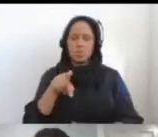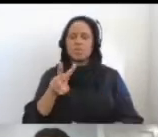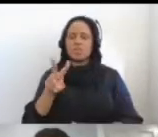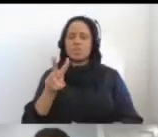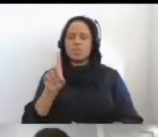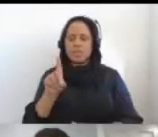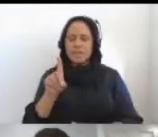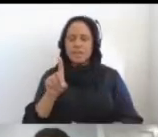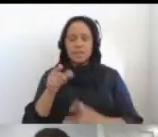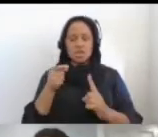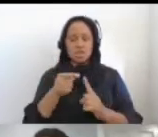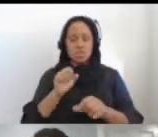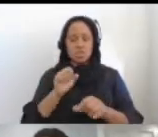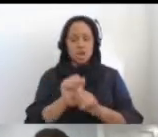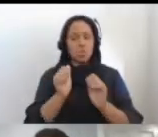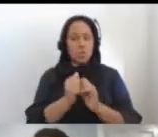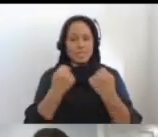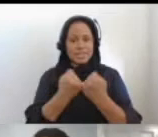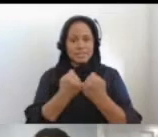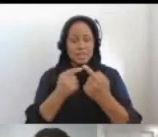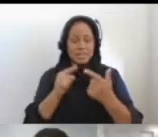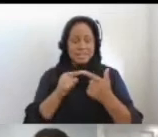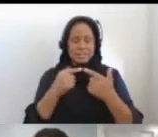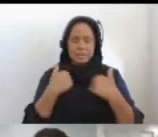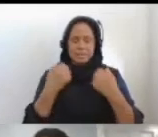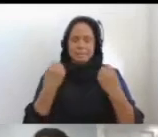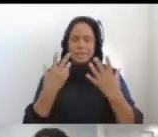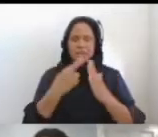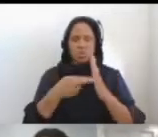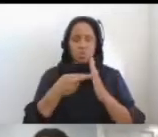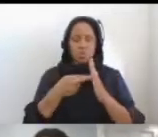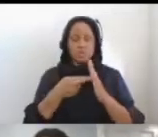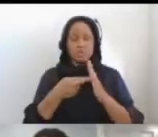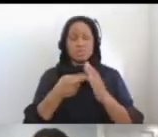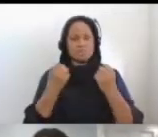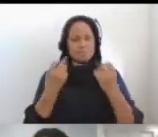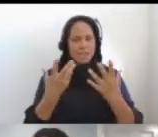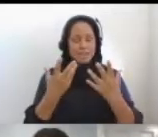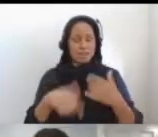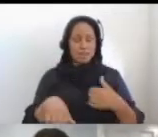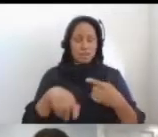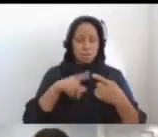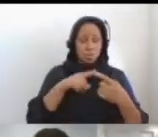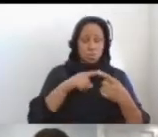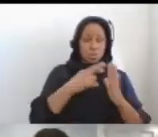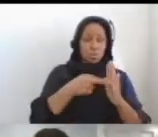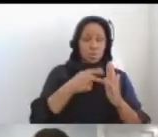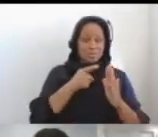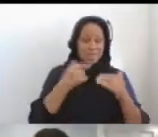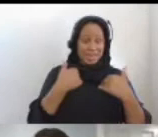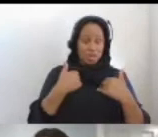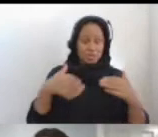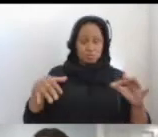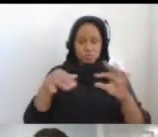team. And this person has so many roles. One of the main roles is that they help bridge tons of services for the